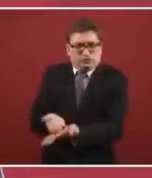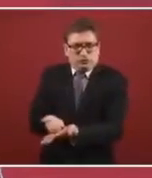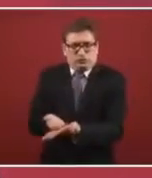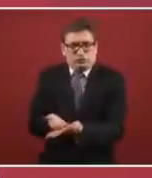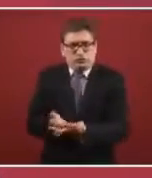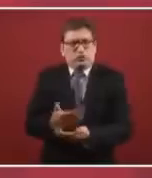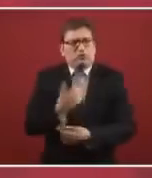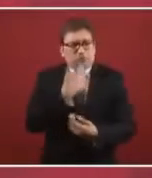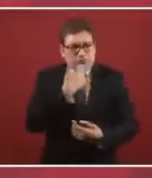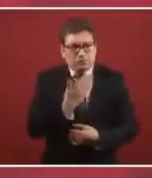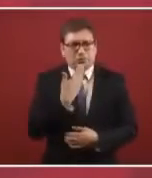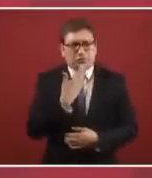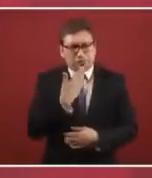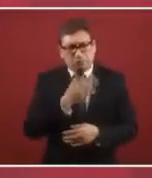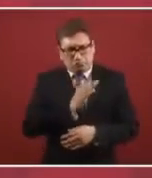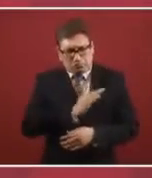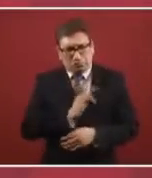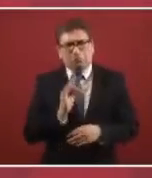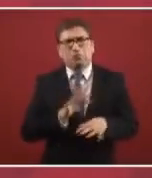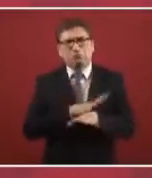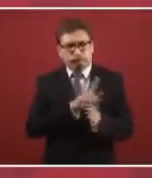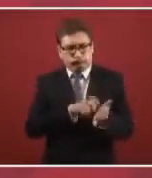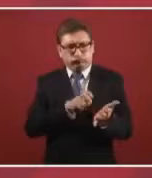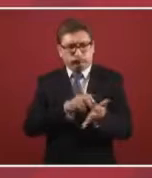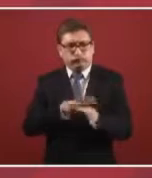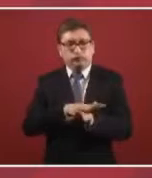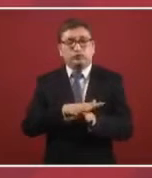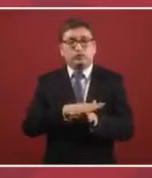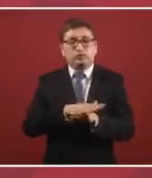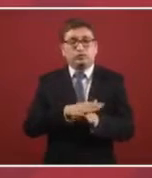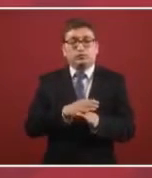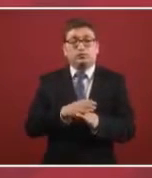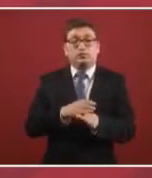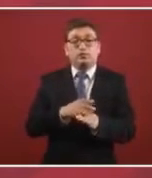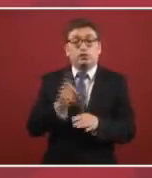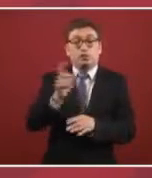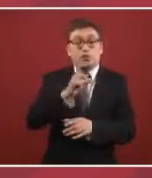Dije, the "Está initiative." bien, Yes, that's fine. que se adelante, Get that ahead.